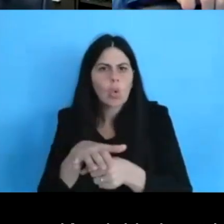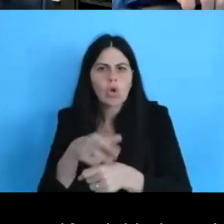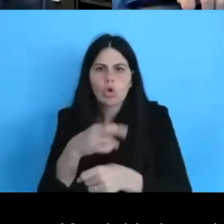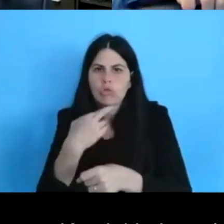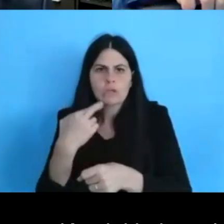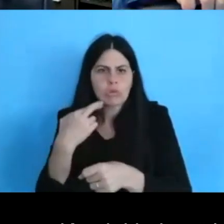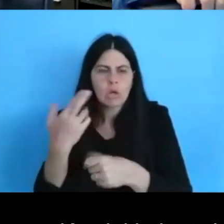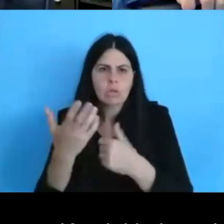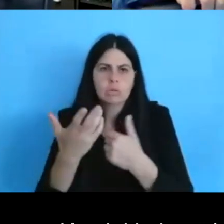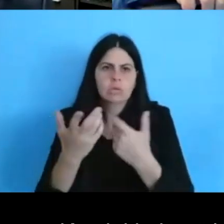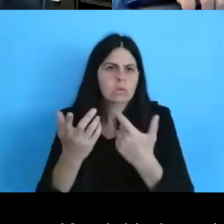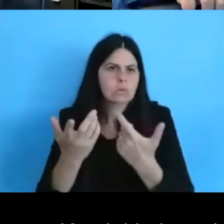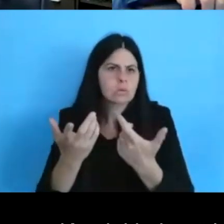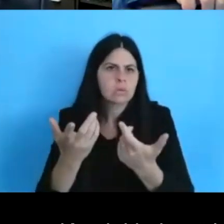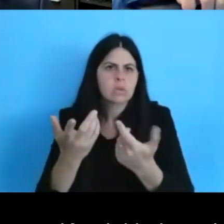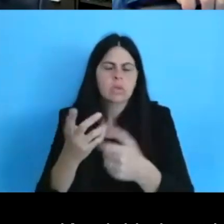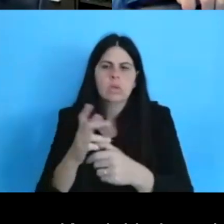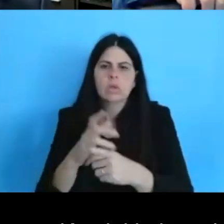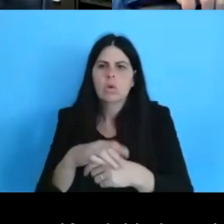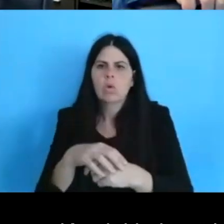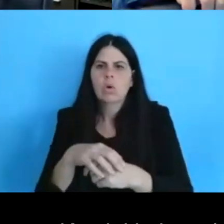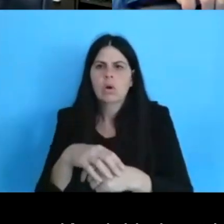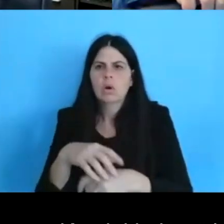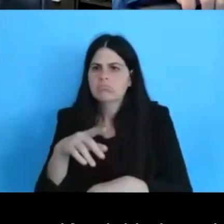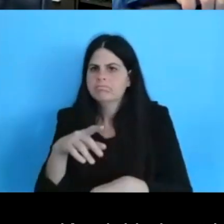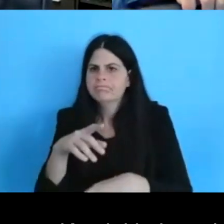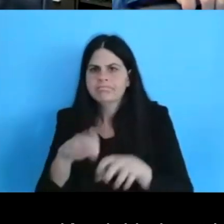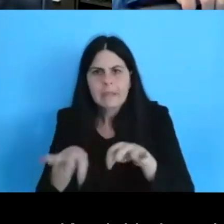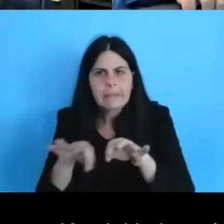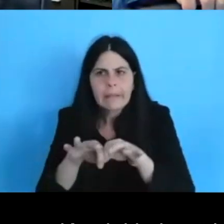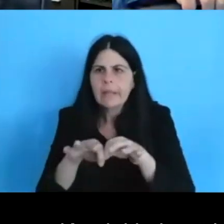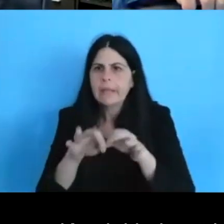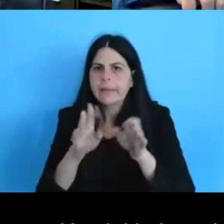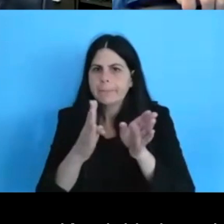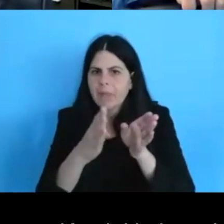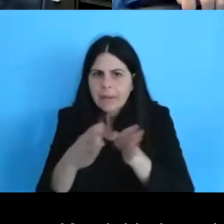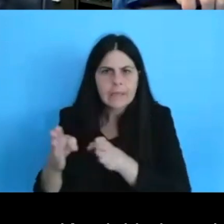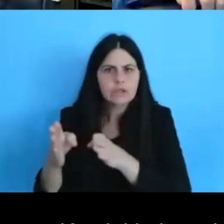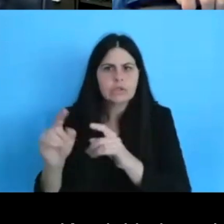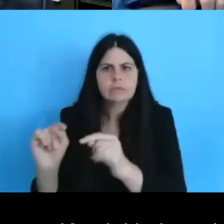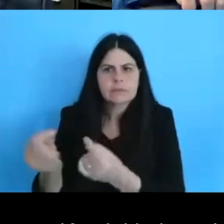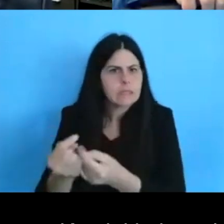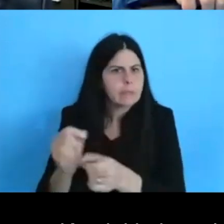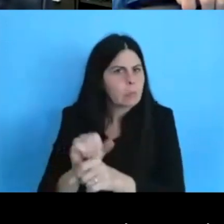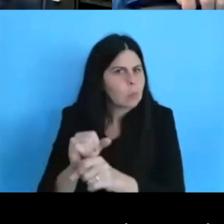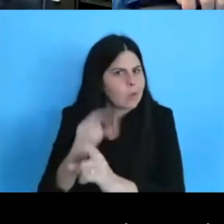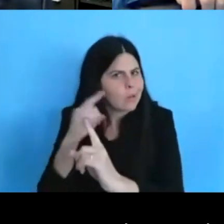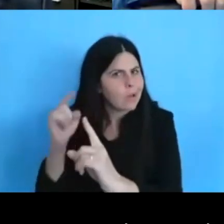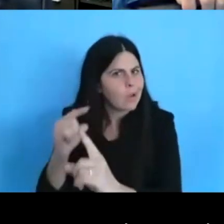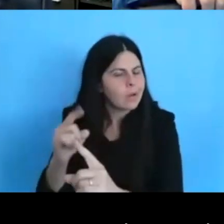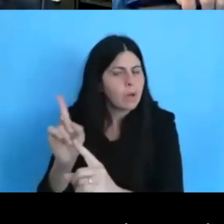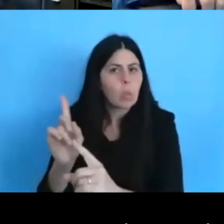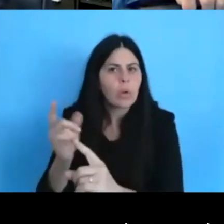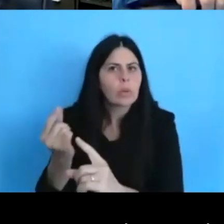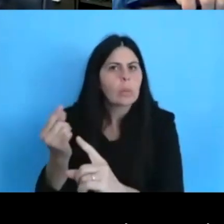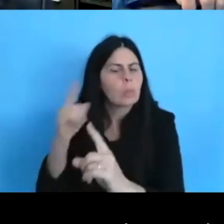Key initiatives that the team is working on, and where you're headed. What do you see the future